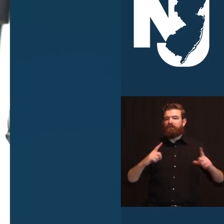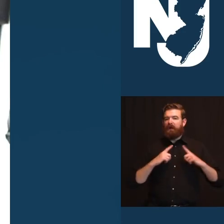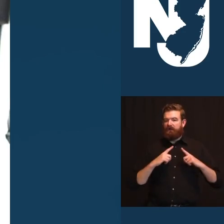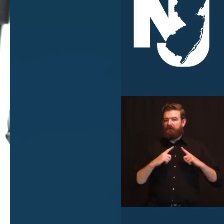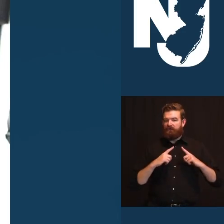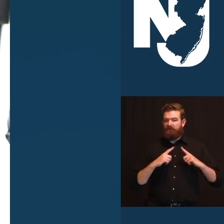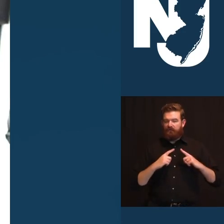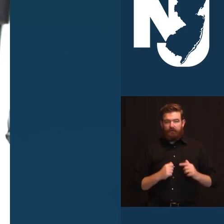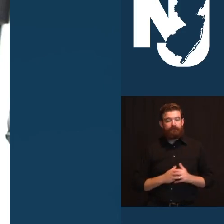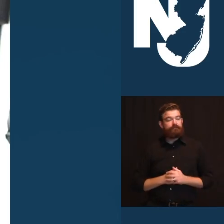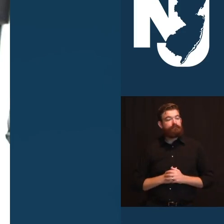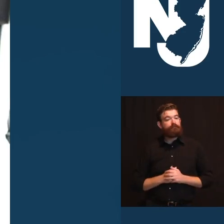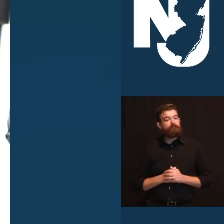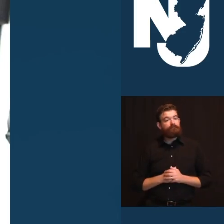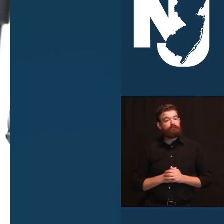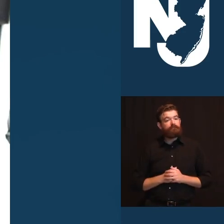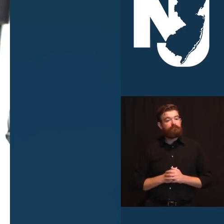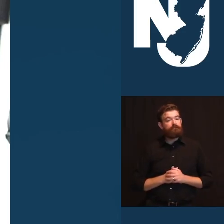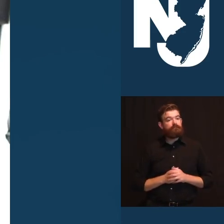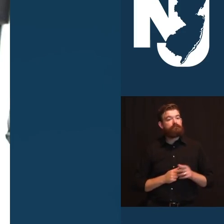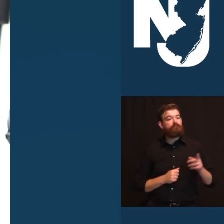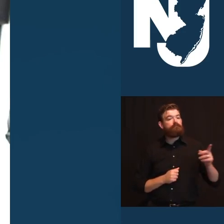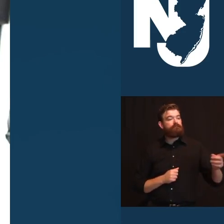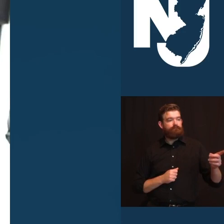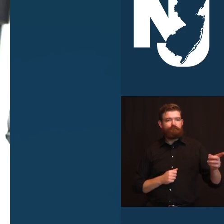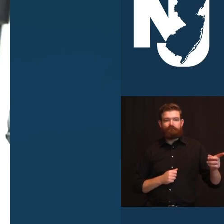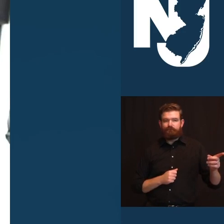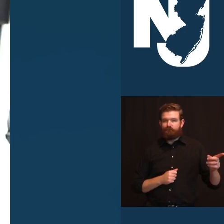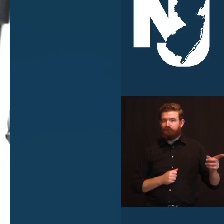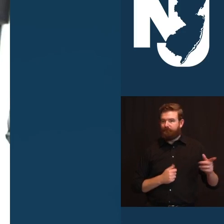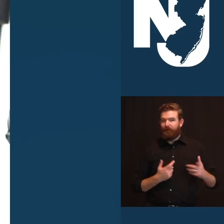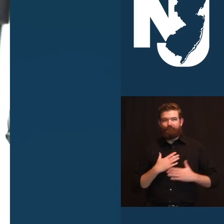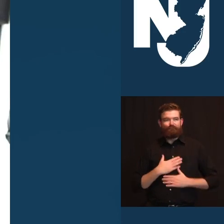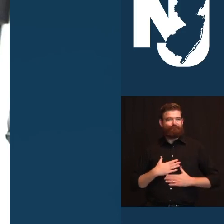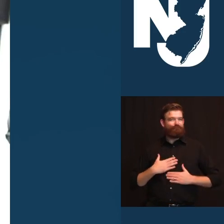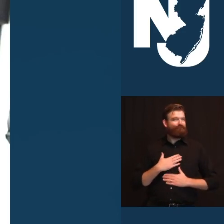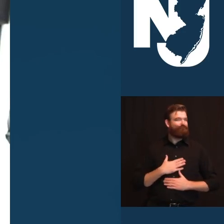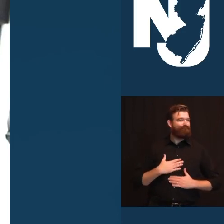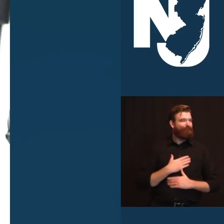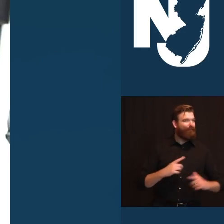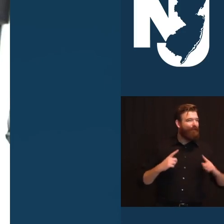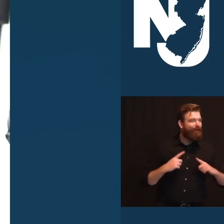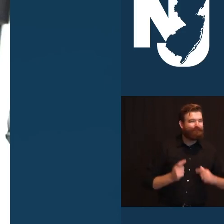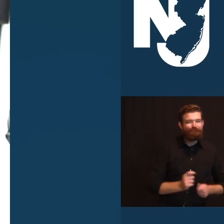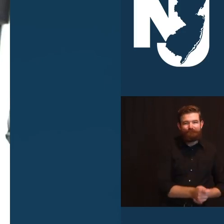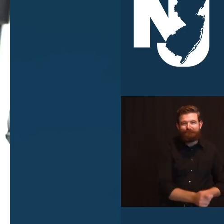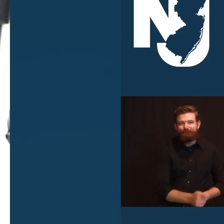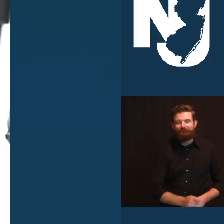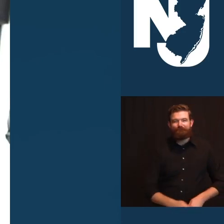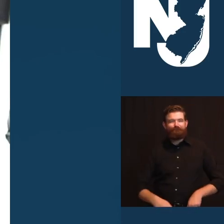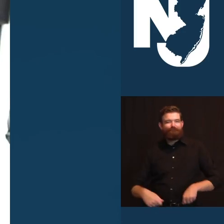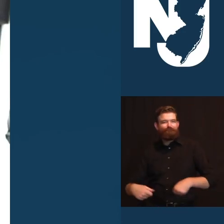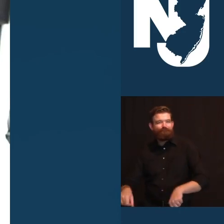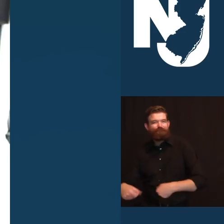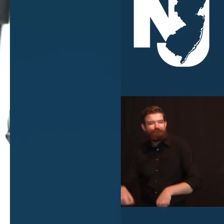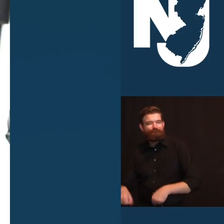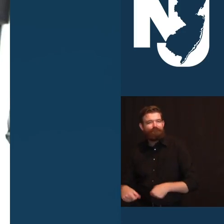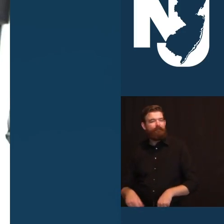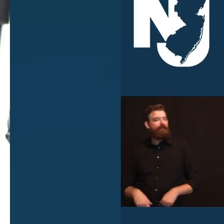begun to enjoy his retirement in full, fishing, riding his motorcycle and e-bike, playing with his granddaughter,